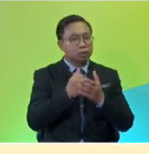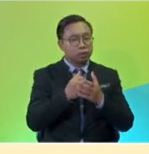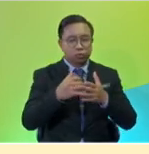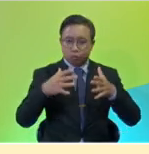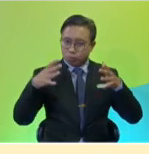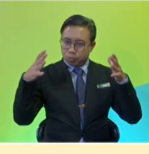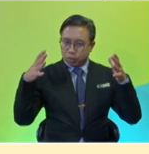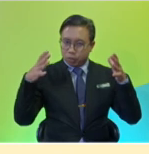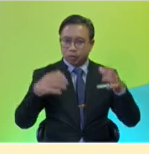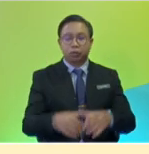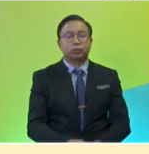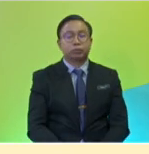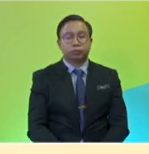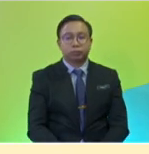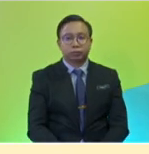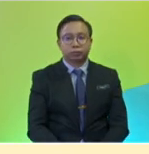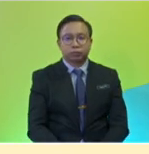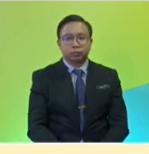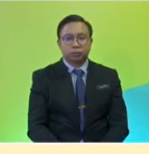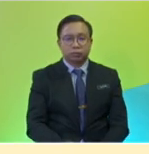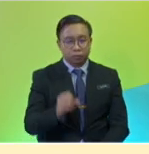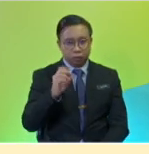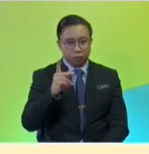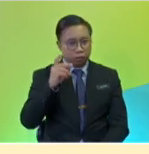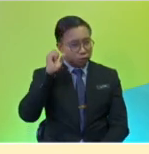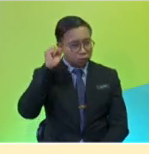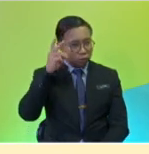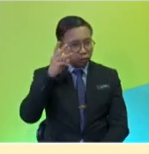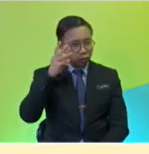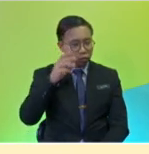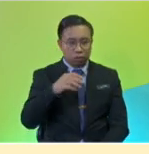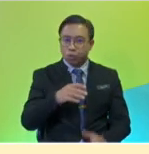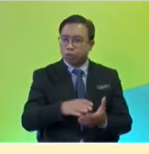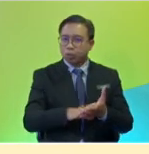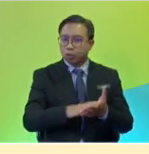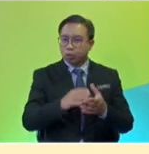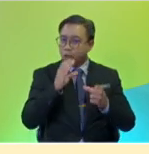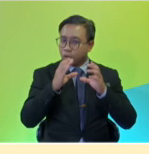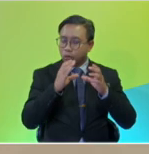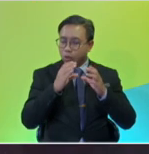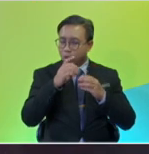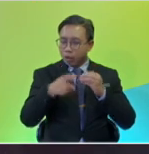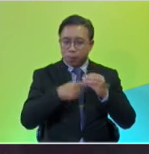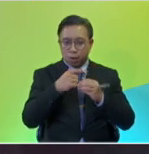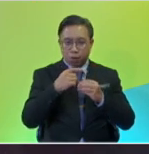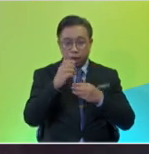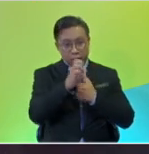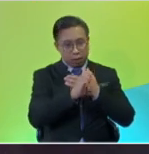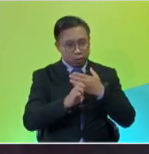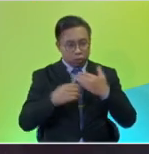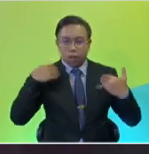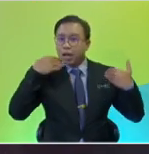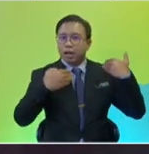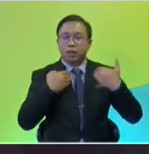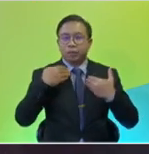Because it's big. All right, Sean. So when we talk about these endangered animals in Malaysia,